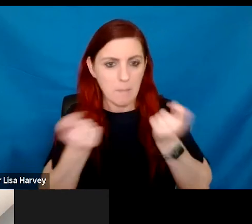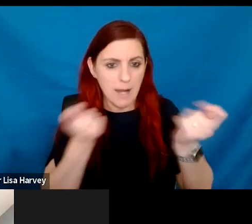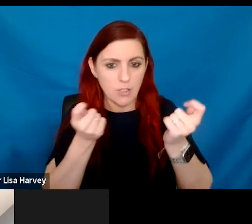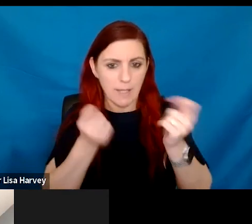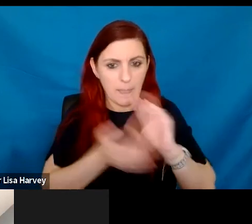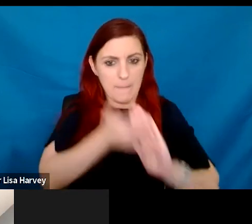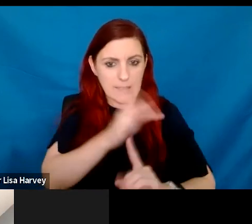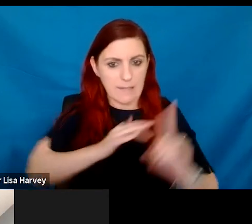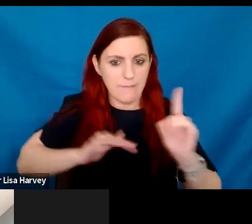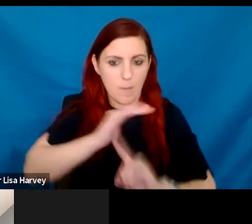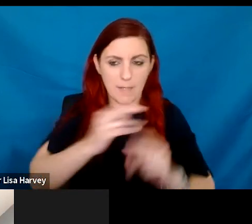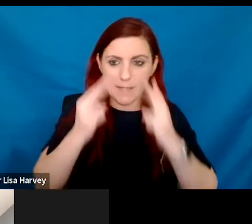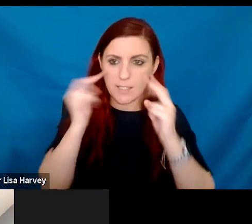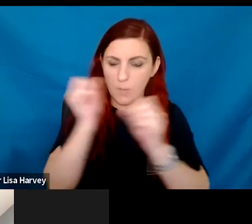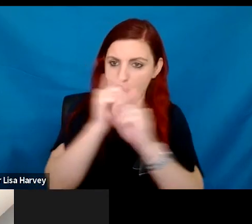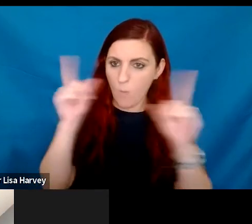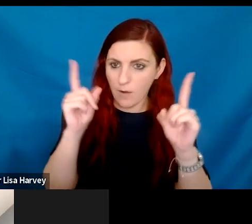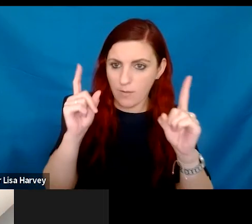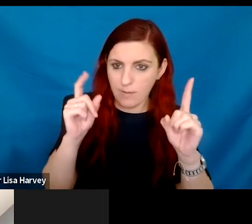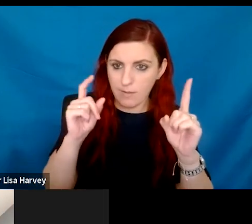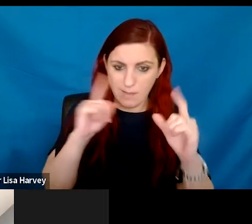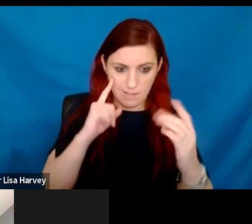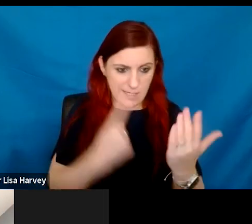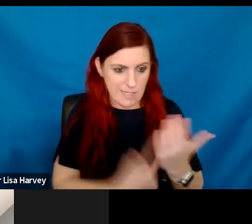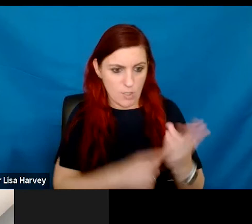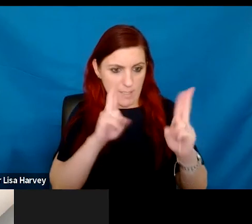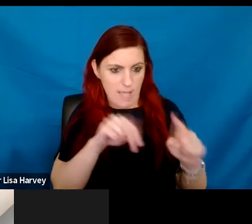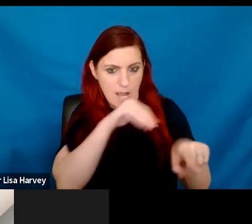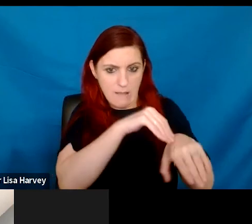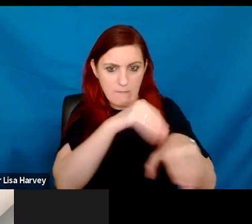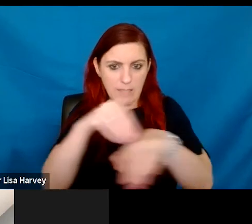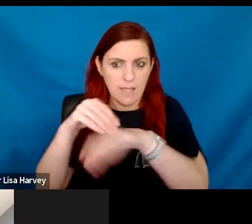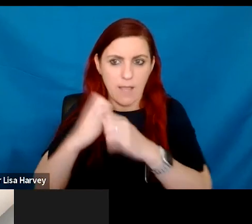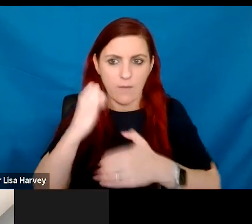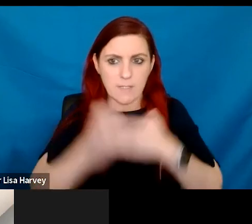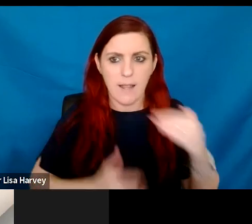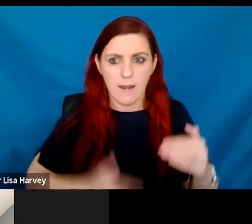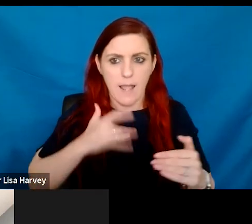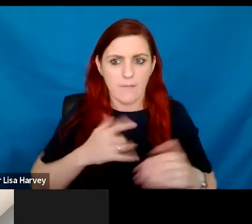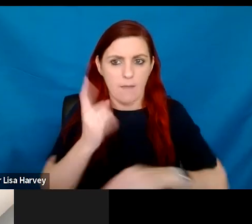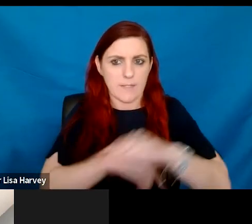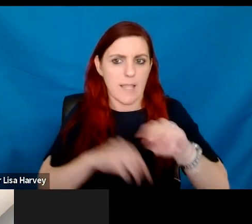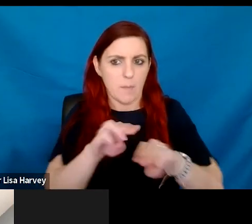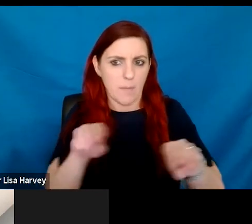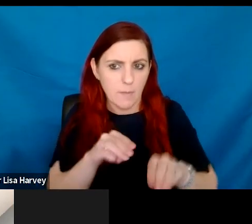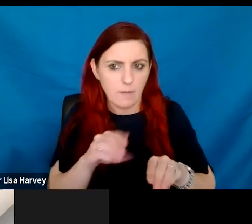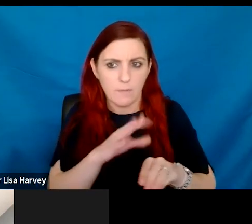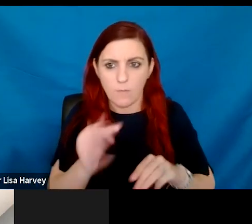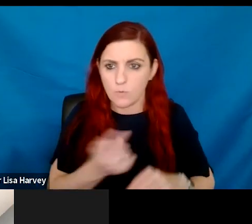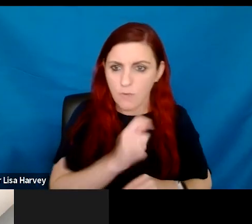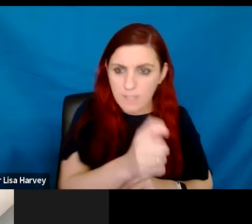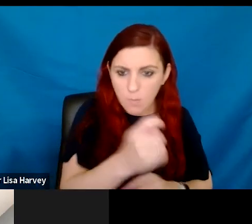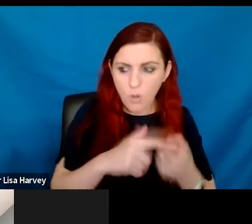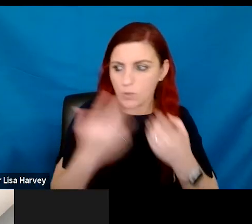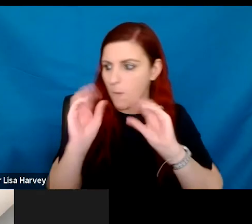environment needs to be aware that their decisions can impact on the everyday life of disabled people, from transport to